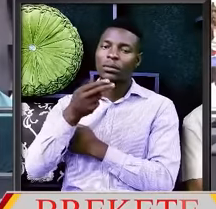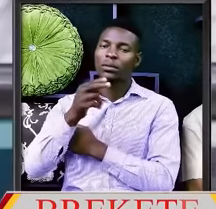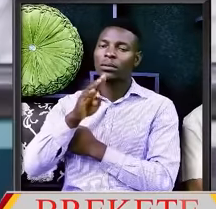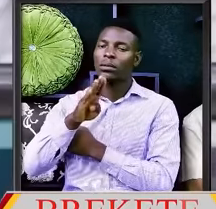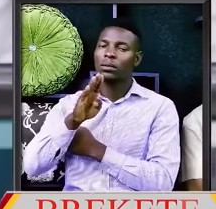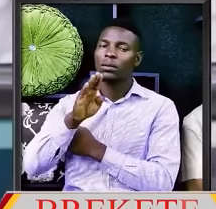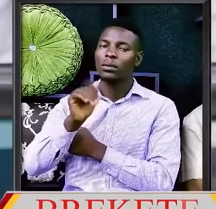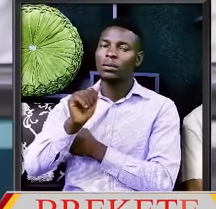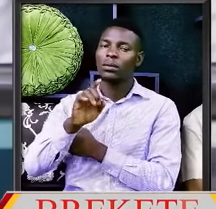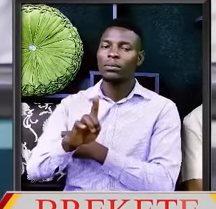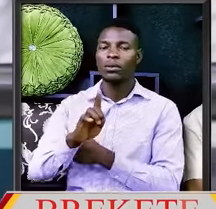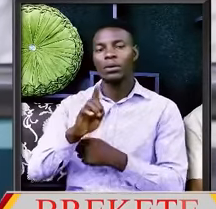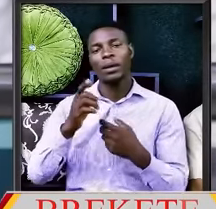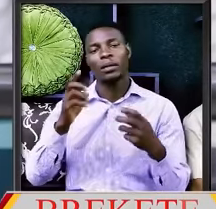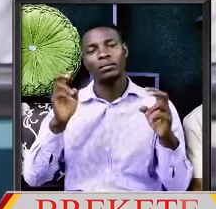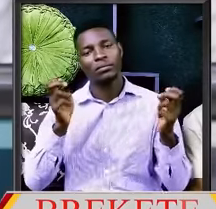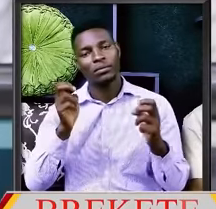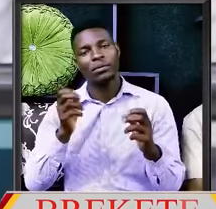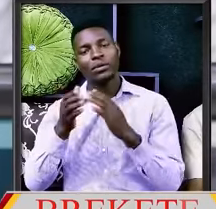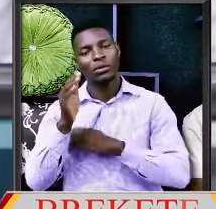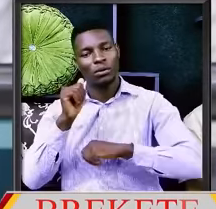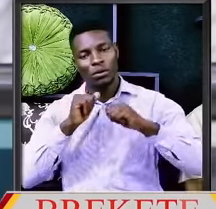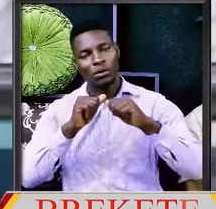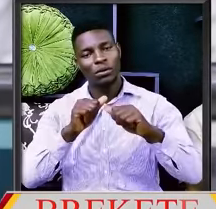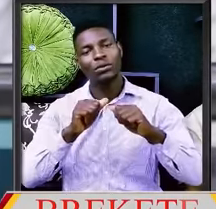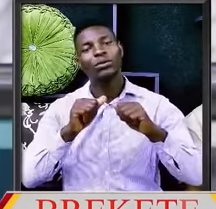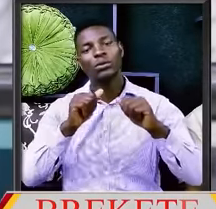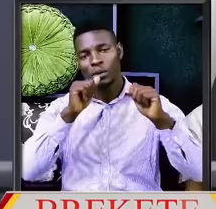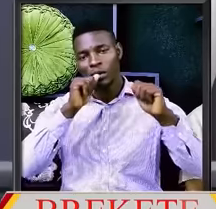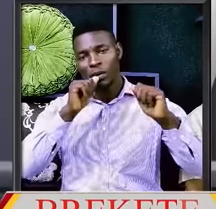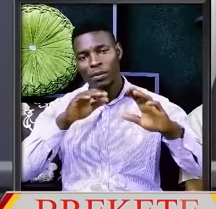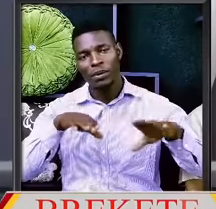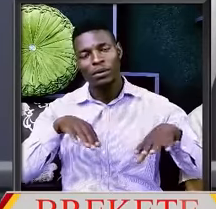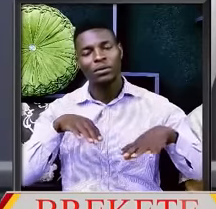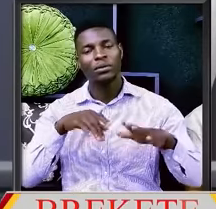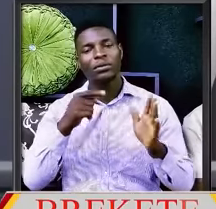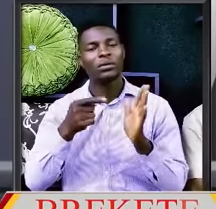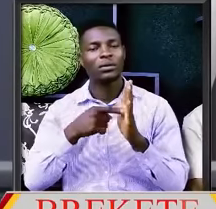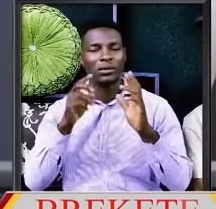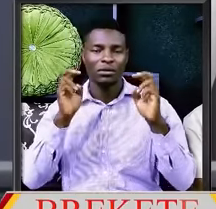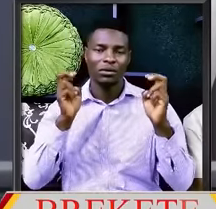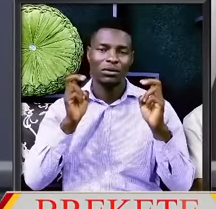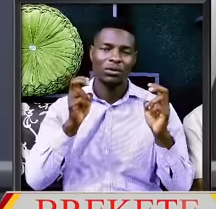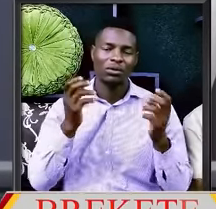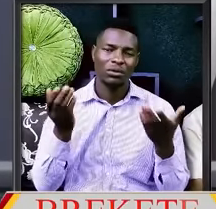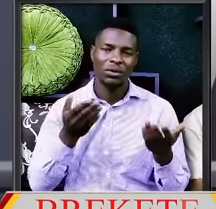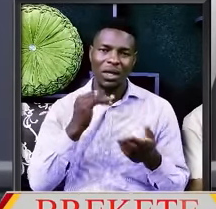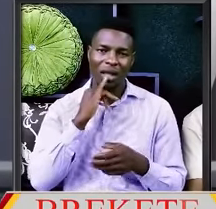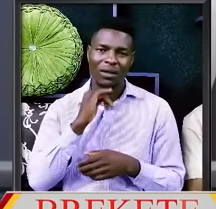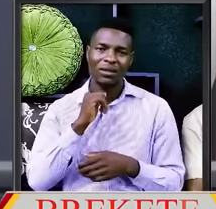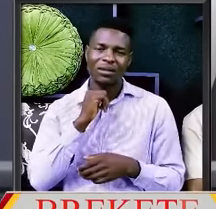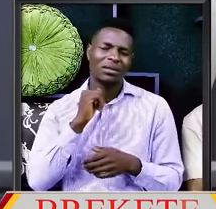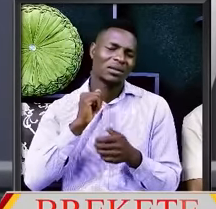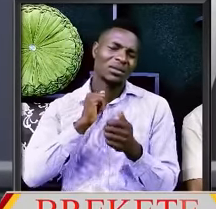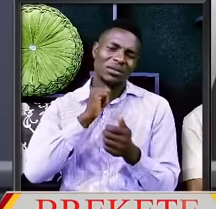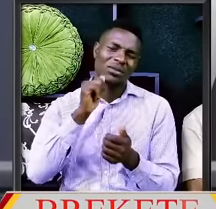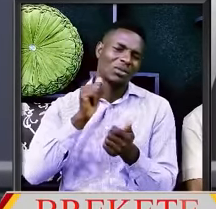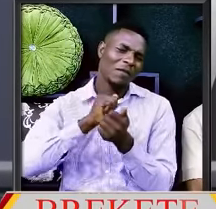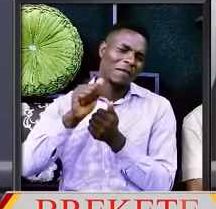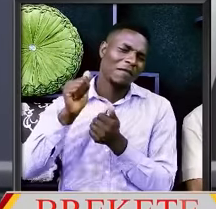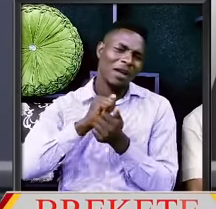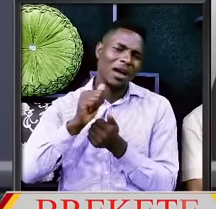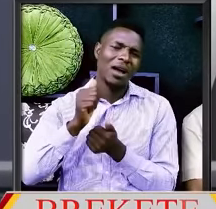God will continue to bless you. Amen, and you too, sir. The issue here is not far-fetched, ordinary president.